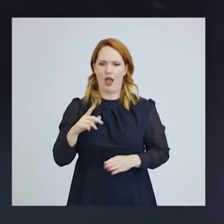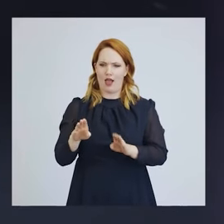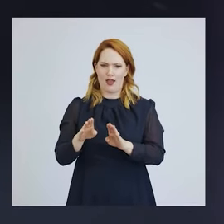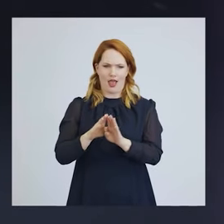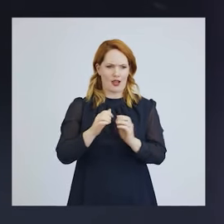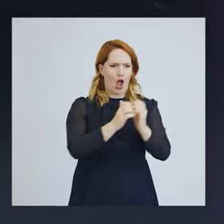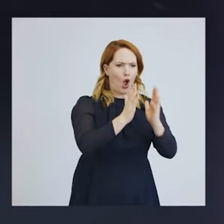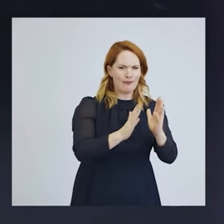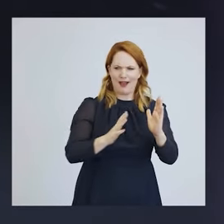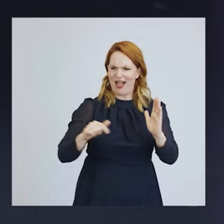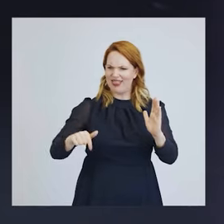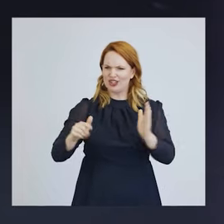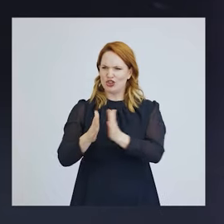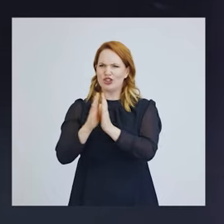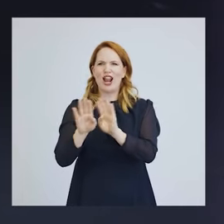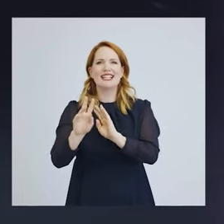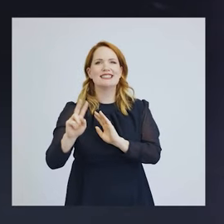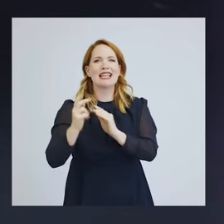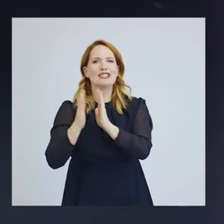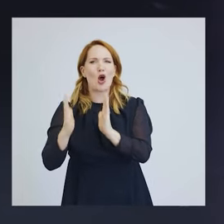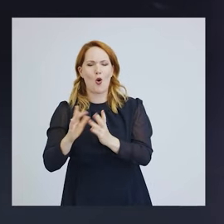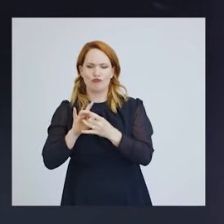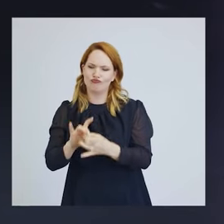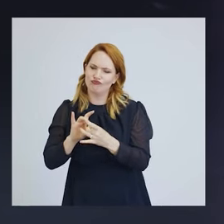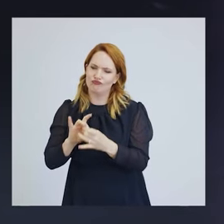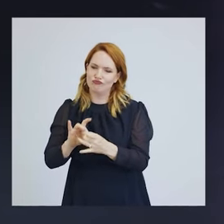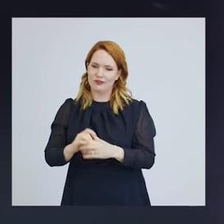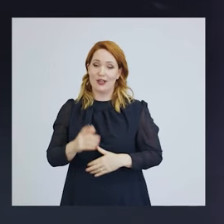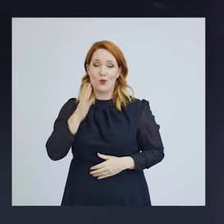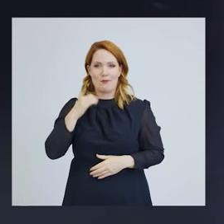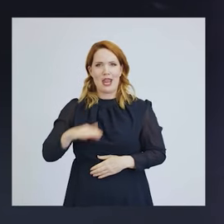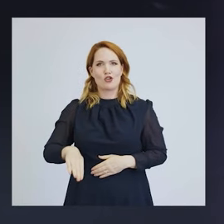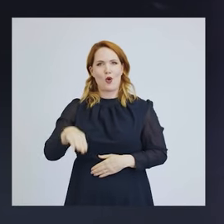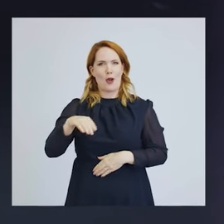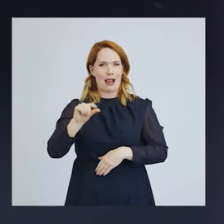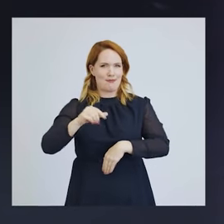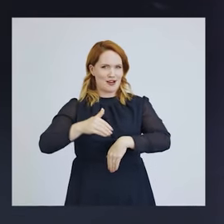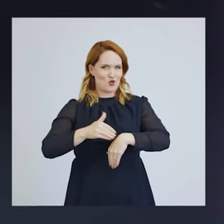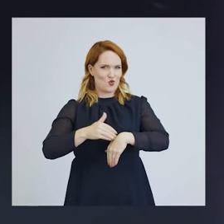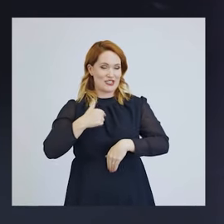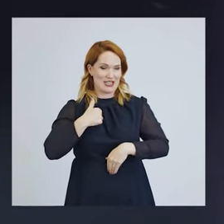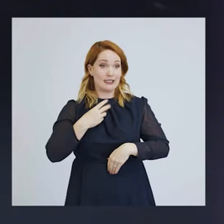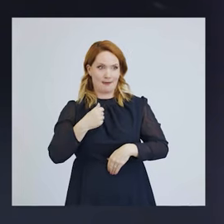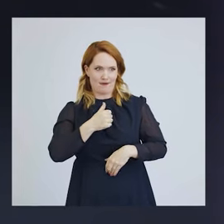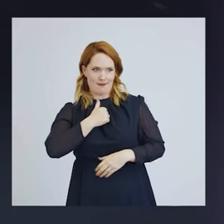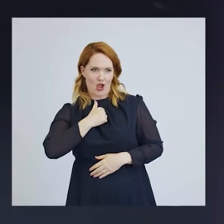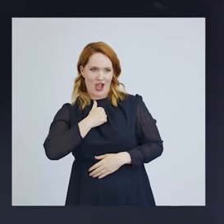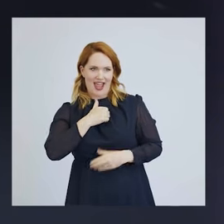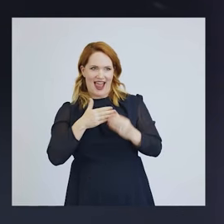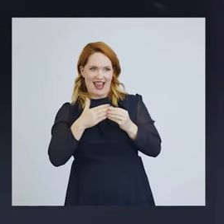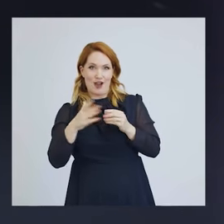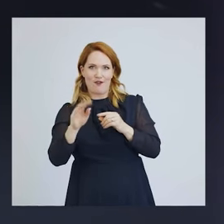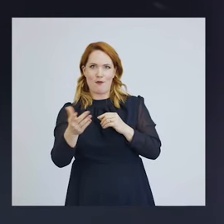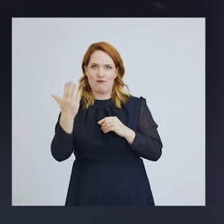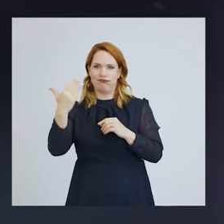boss of this place because it was like my second home. And I got into a little bit of trouble growing up. And in fact, there's some of my kids leaders here from